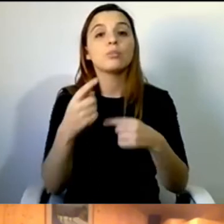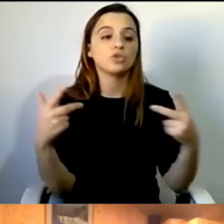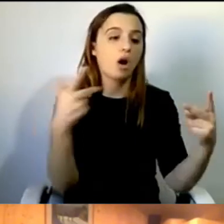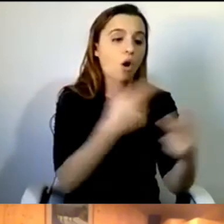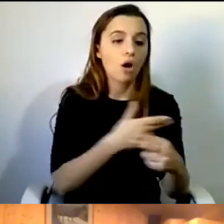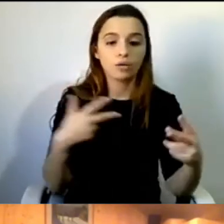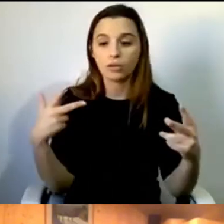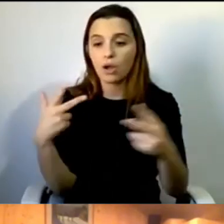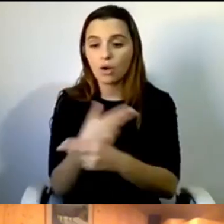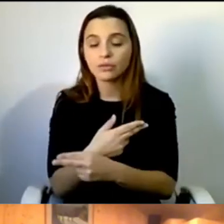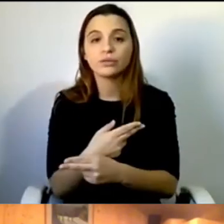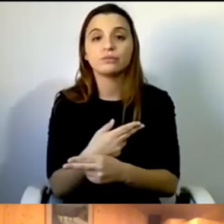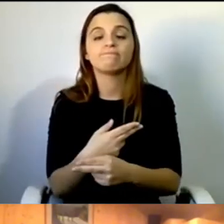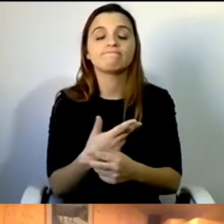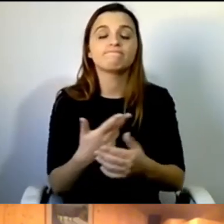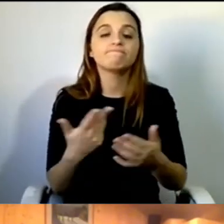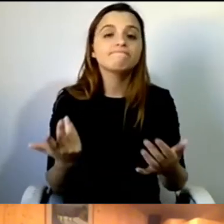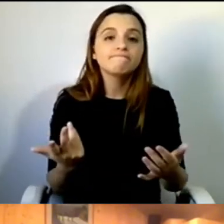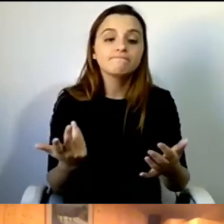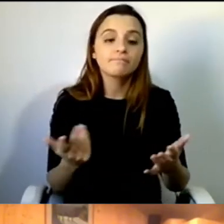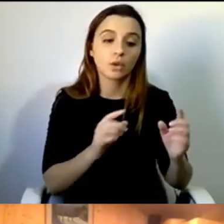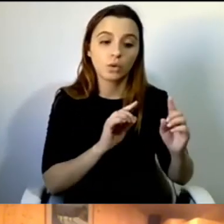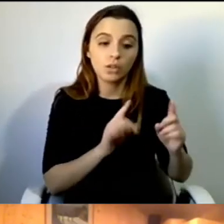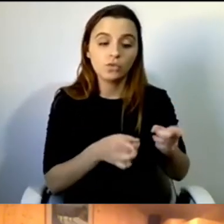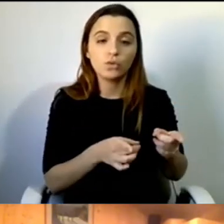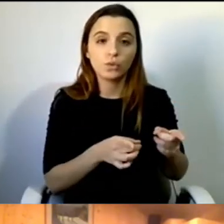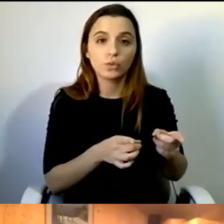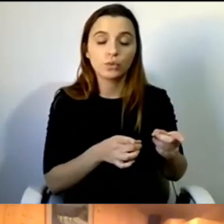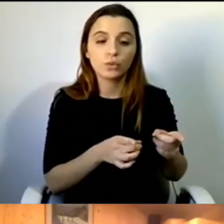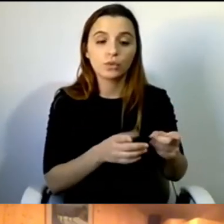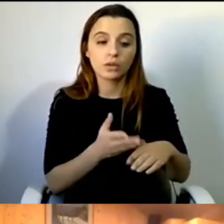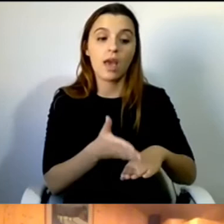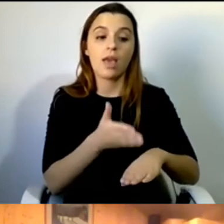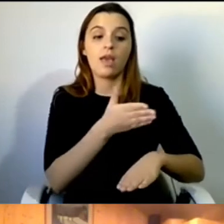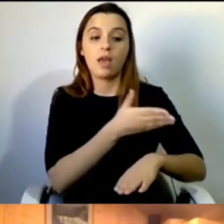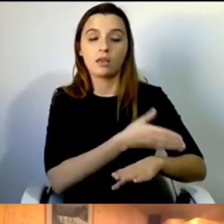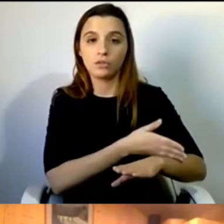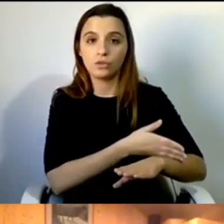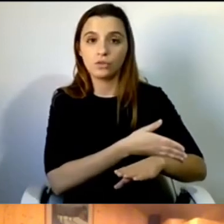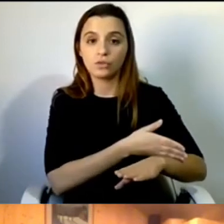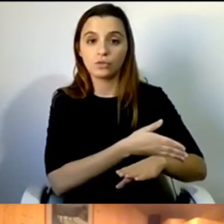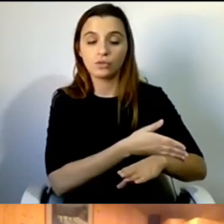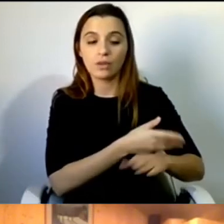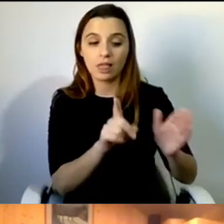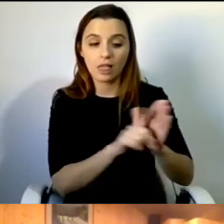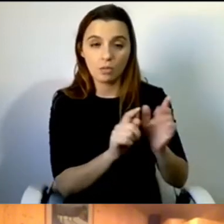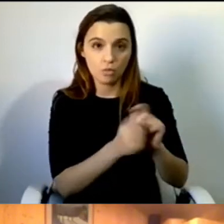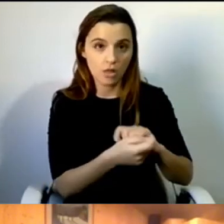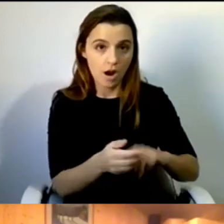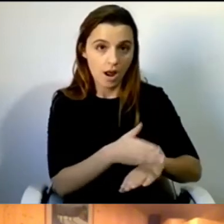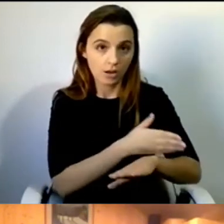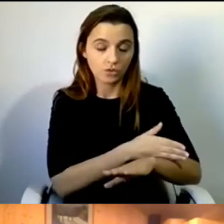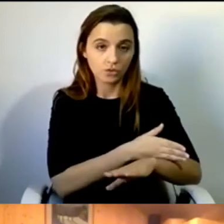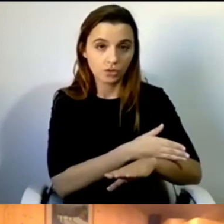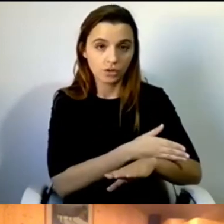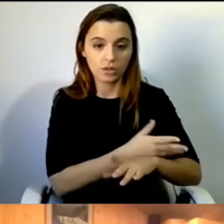the beginning, before we had the legislative change in the middle of the 1990s, when they were trying to cut